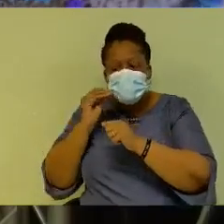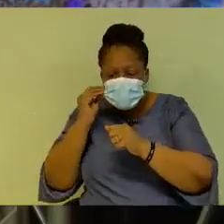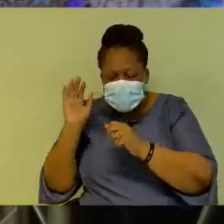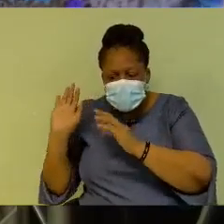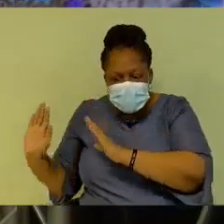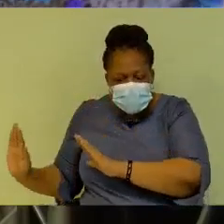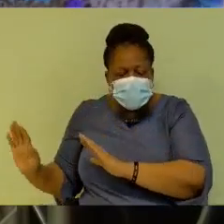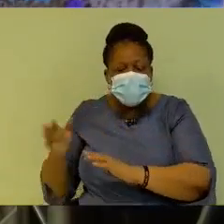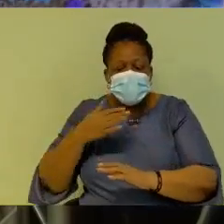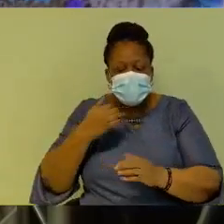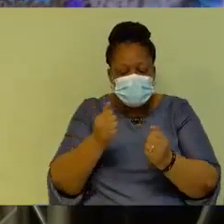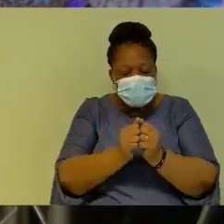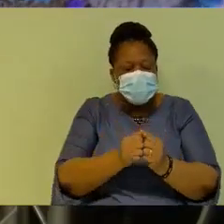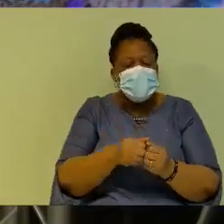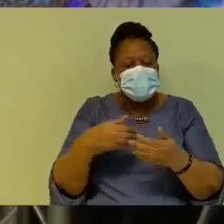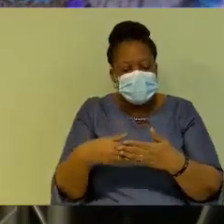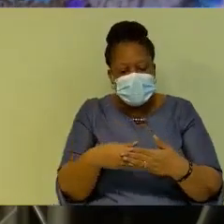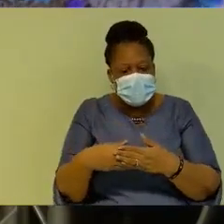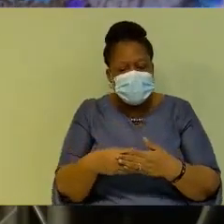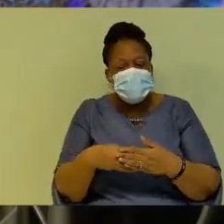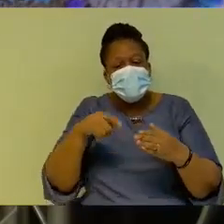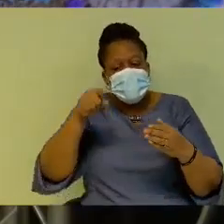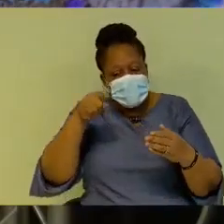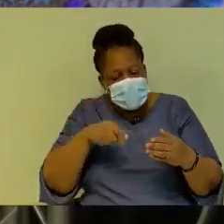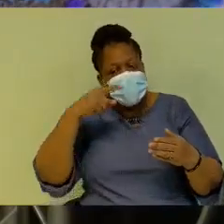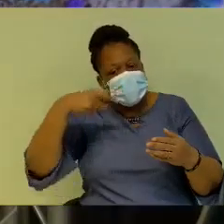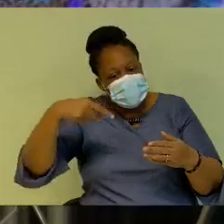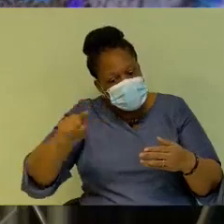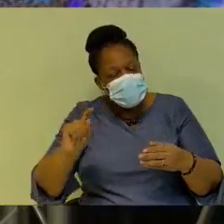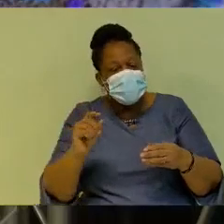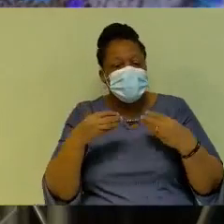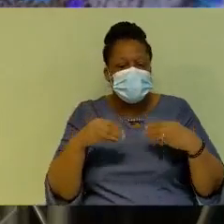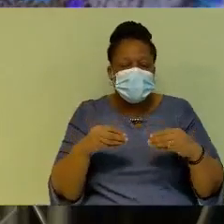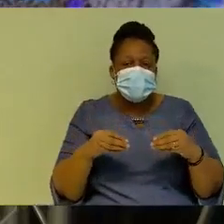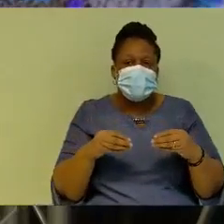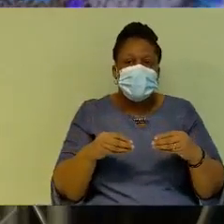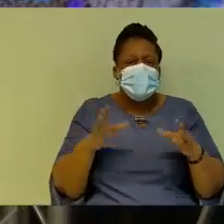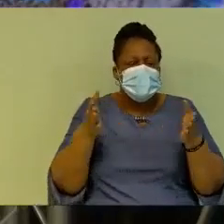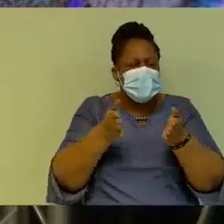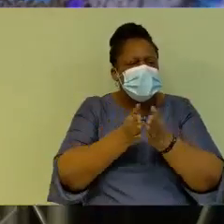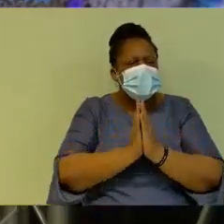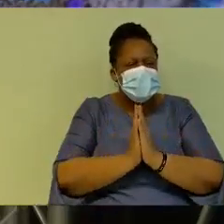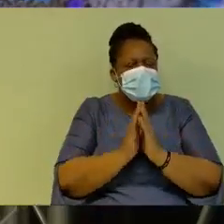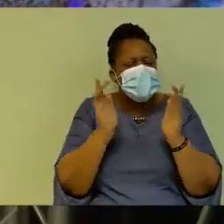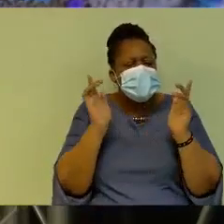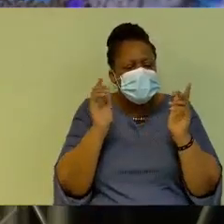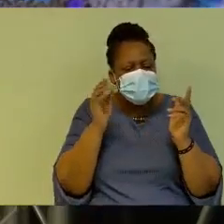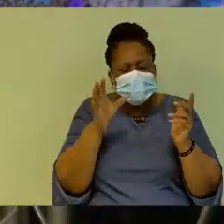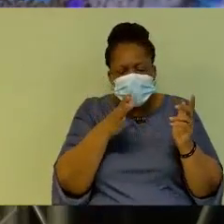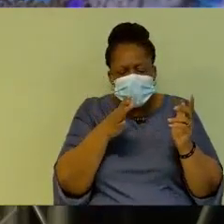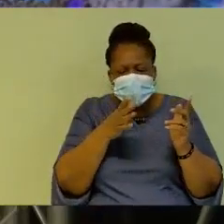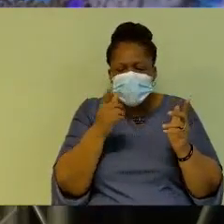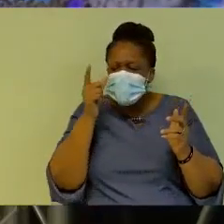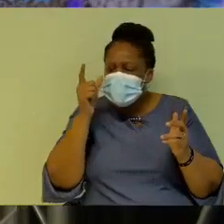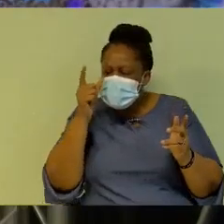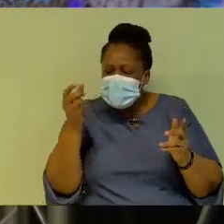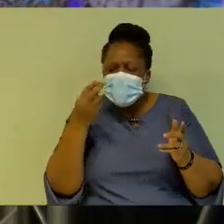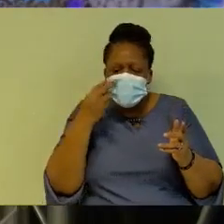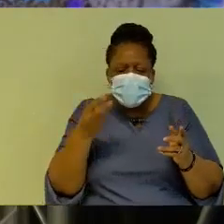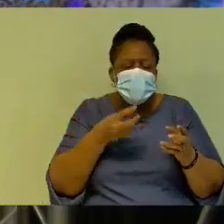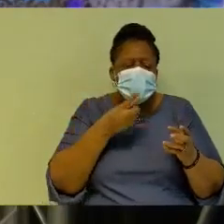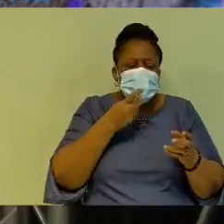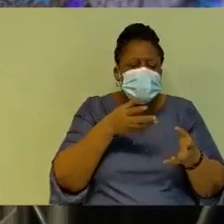virus. And so that's where we are appealing to moms, single moms. Look into your social network. You